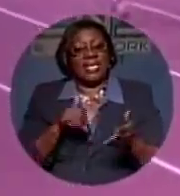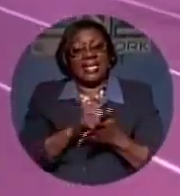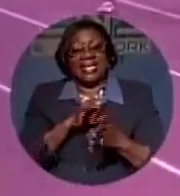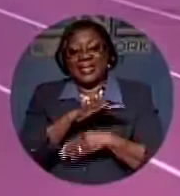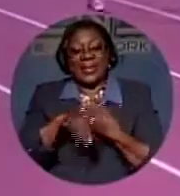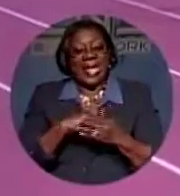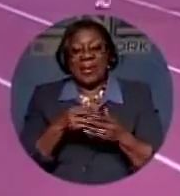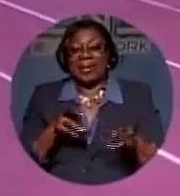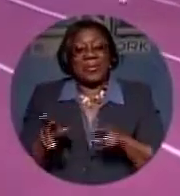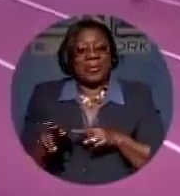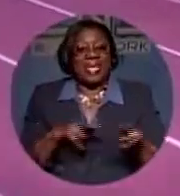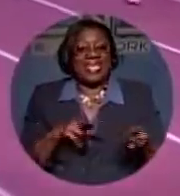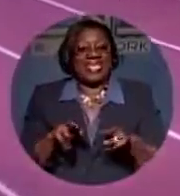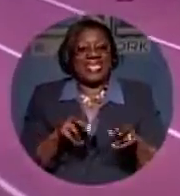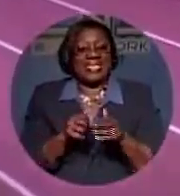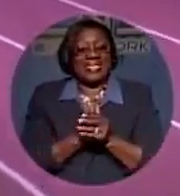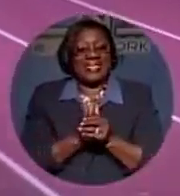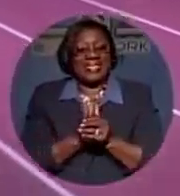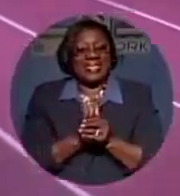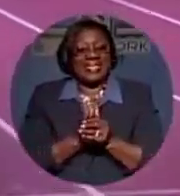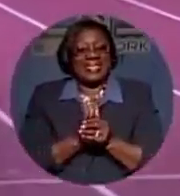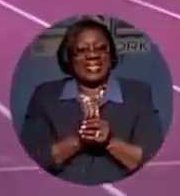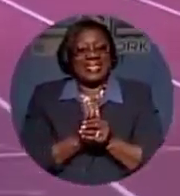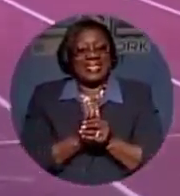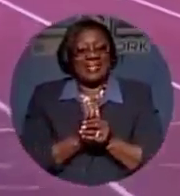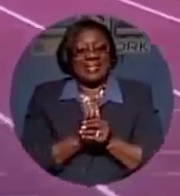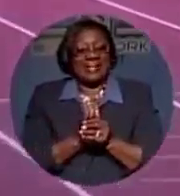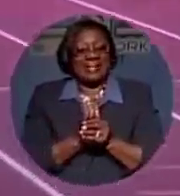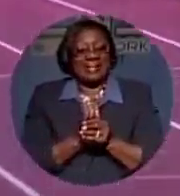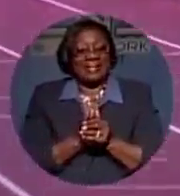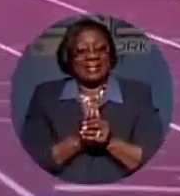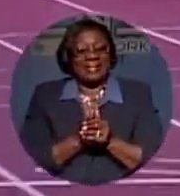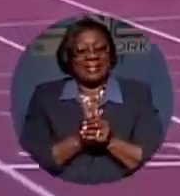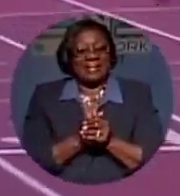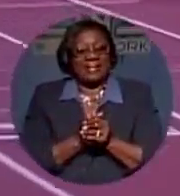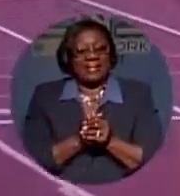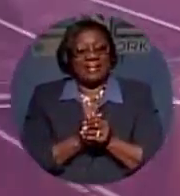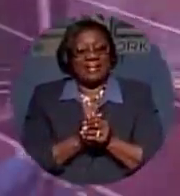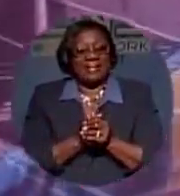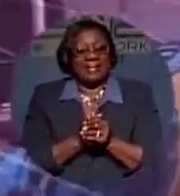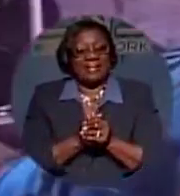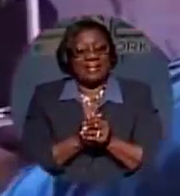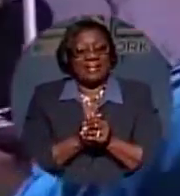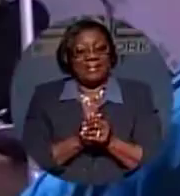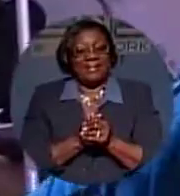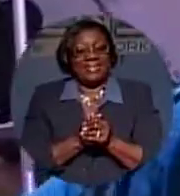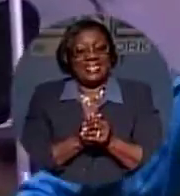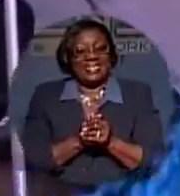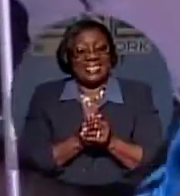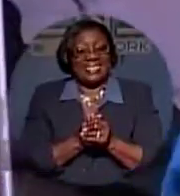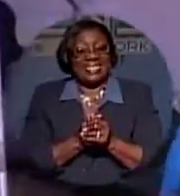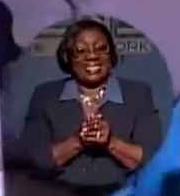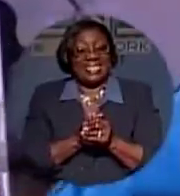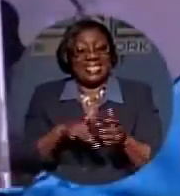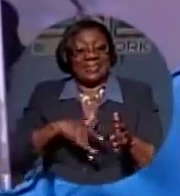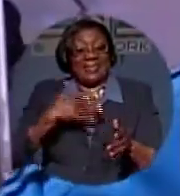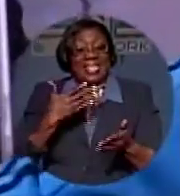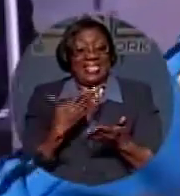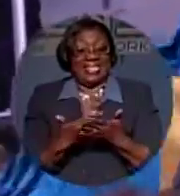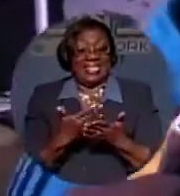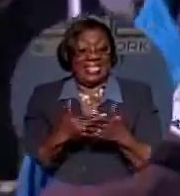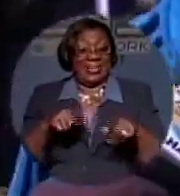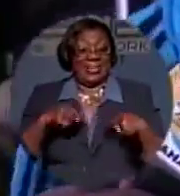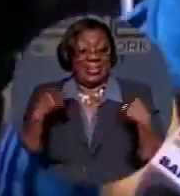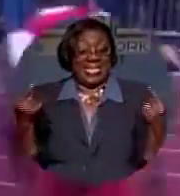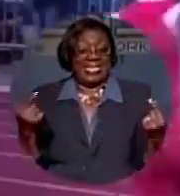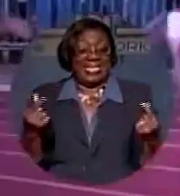I was ready. But it's good to get the gold medal. Yes. Another. Good to have Anthony. Yes, it's great,